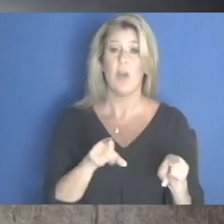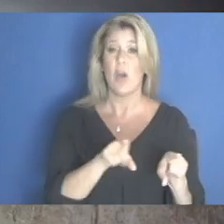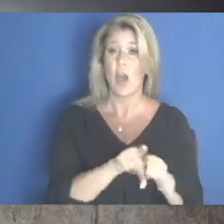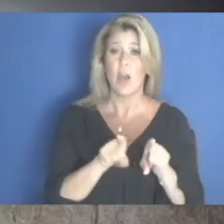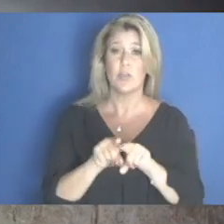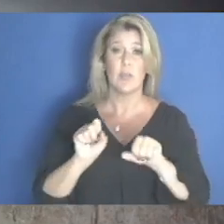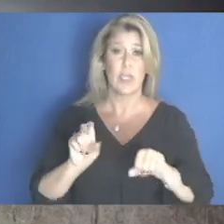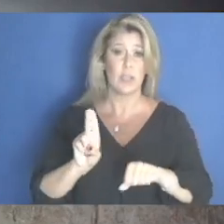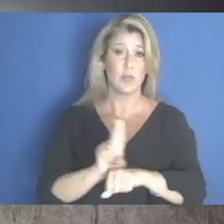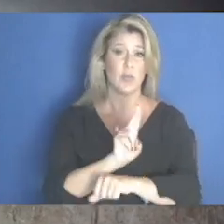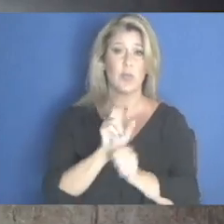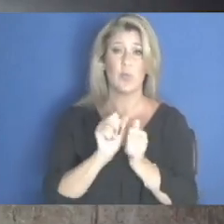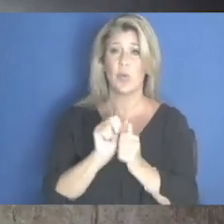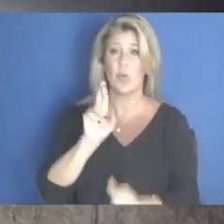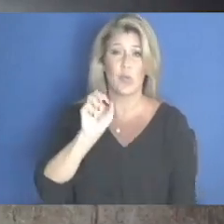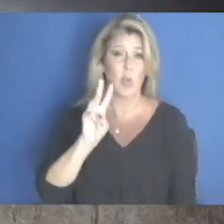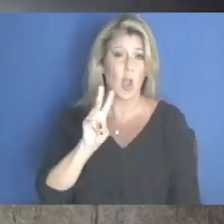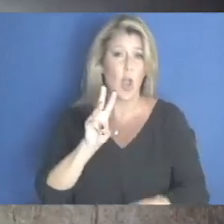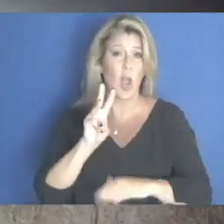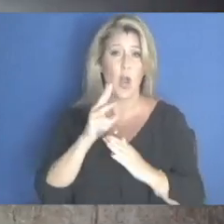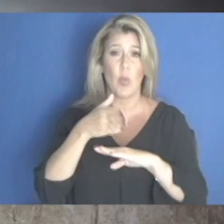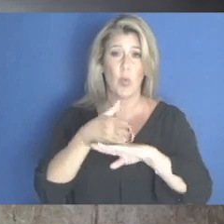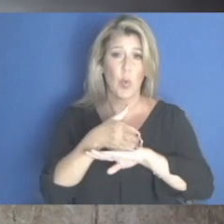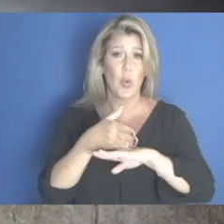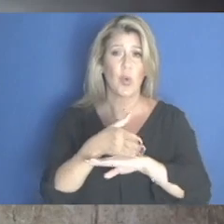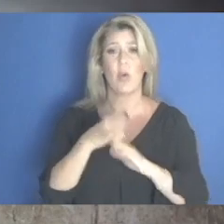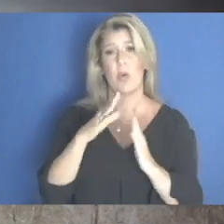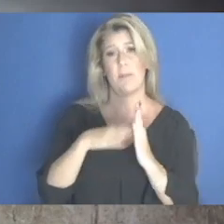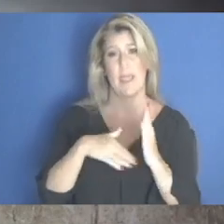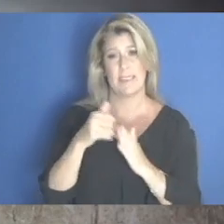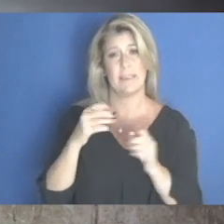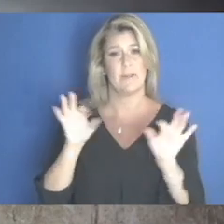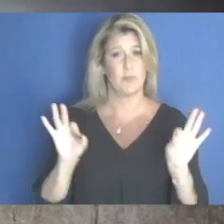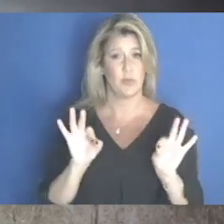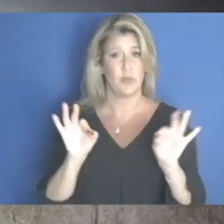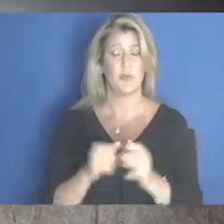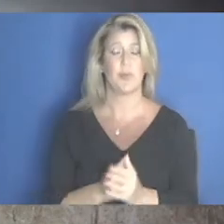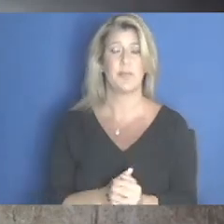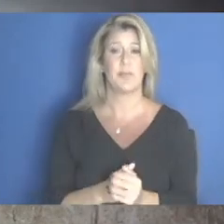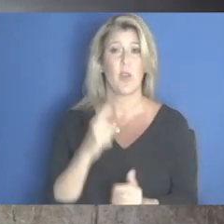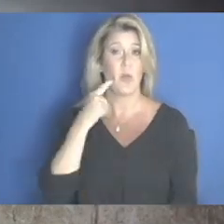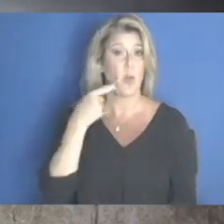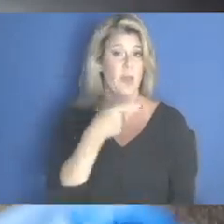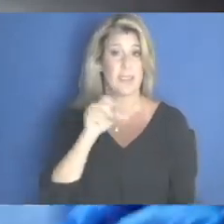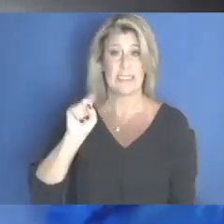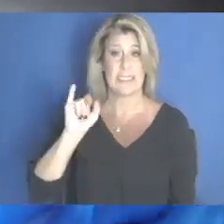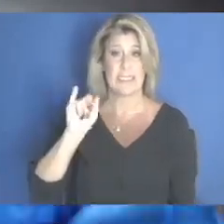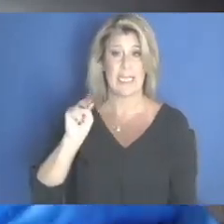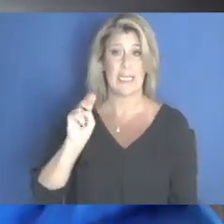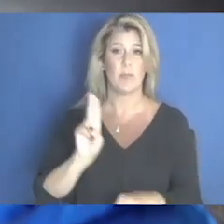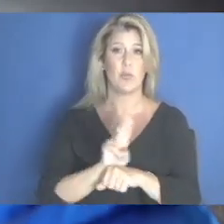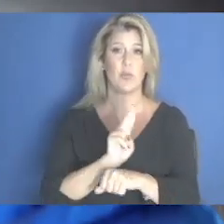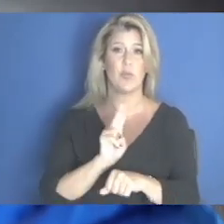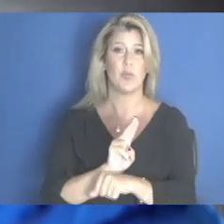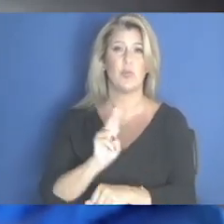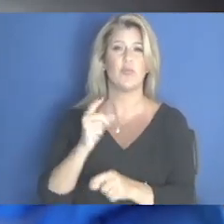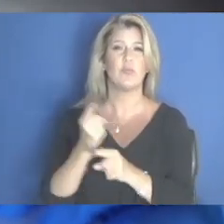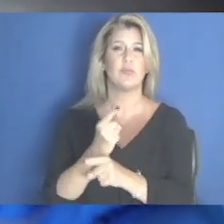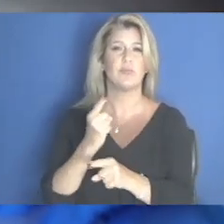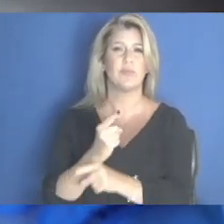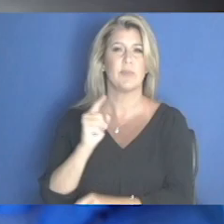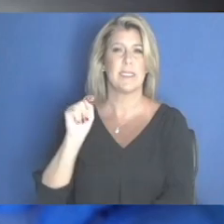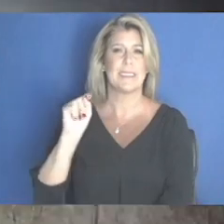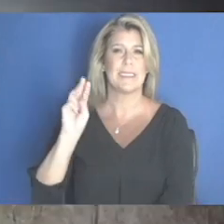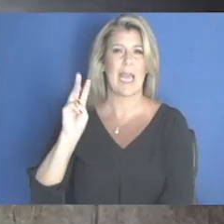a raw wood or on painted pieces. For Voodoo gel stain, I'm going to use a shop towel.